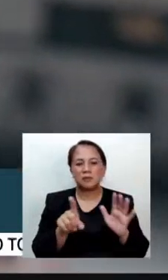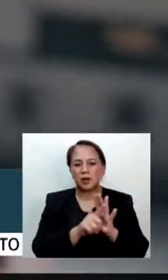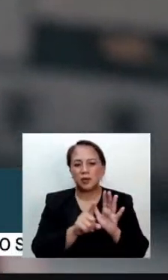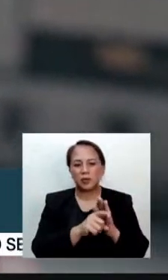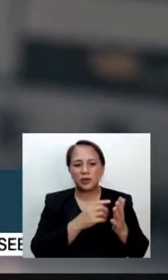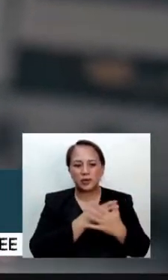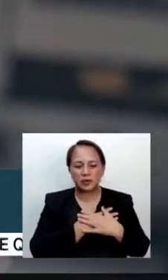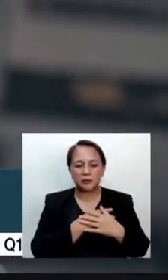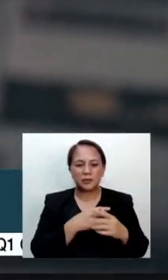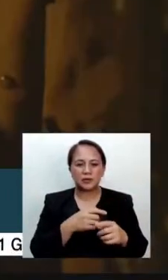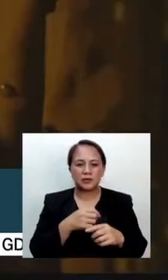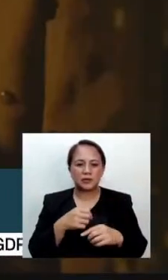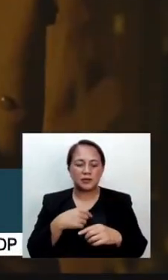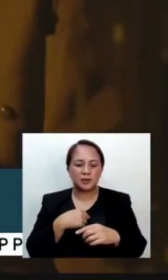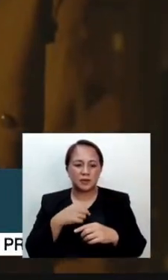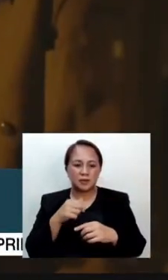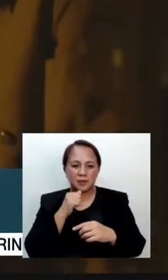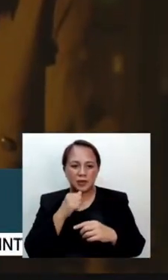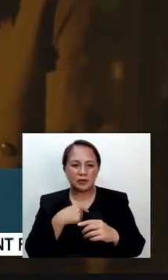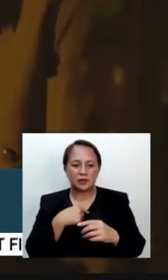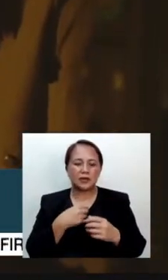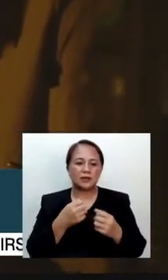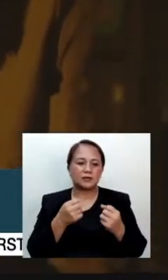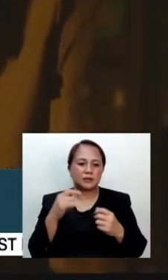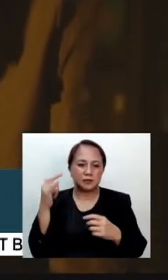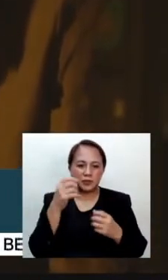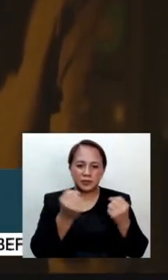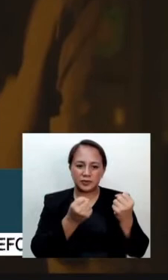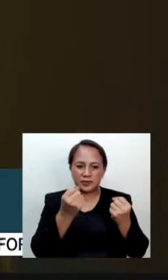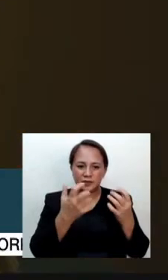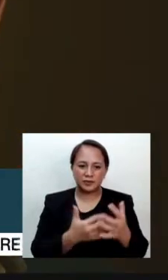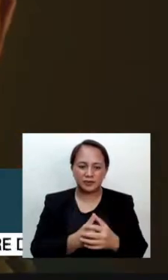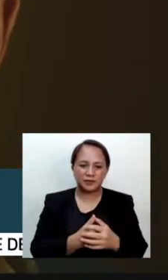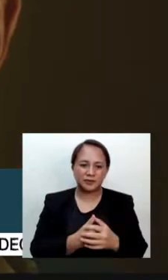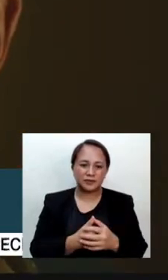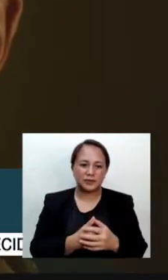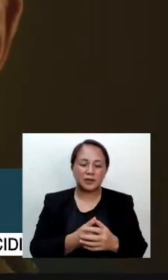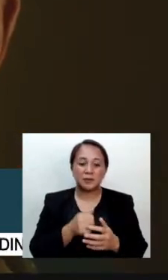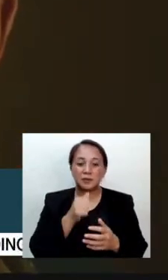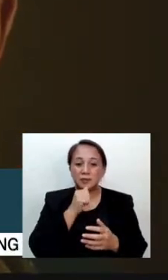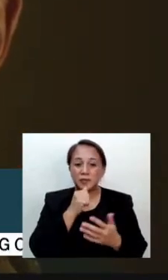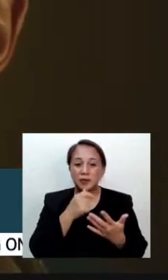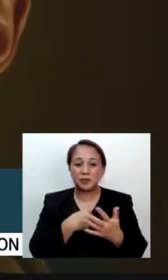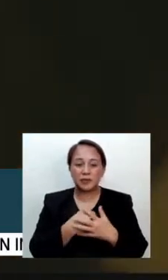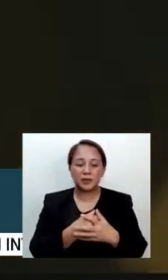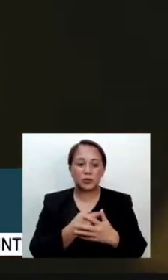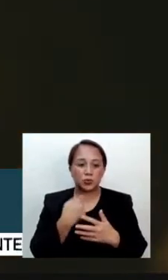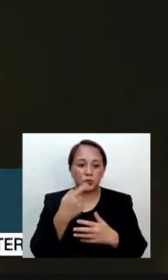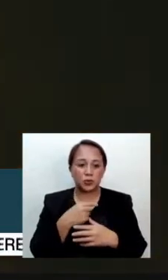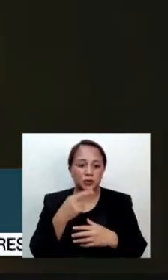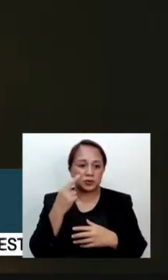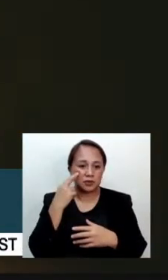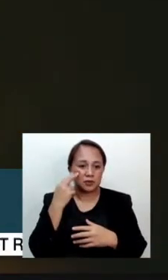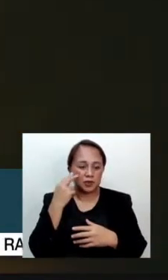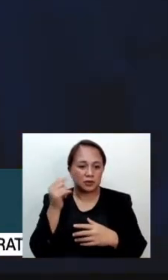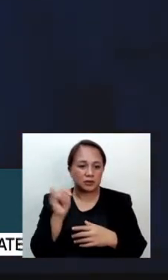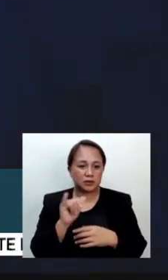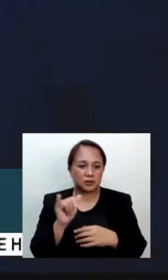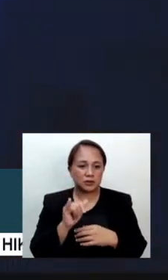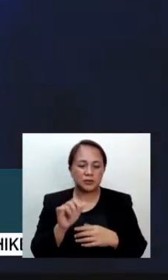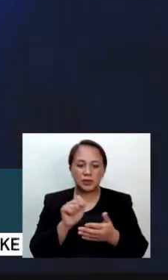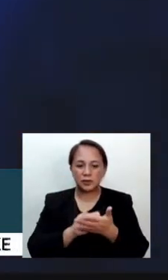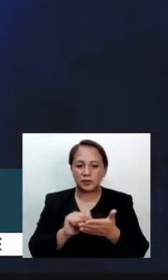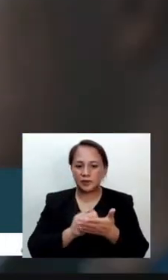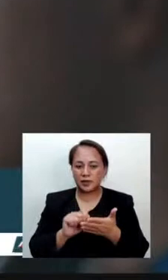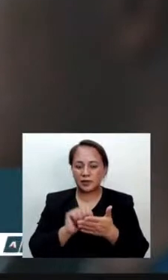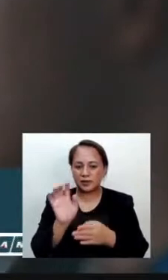a private and a fighter pilot. I'm afraid of this dream. The private is wonderfully played by Tom Pryor, who also co-wrote the film. He